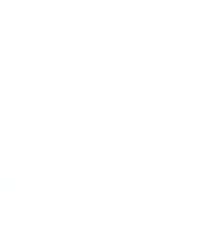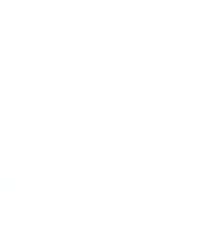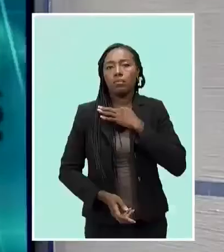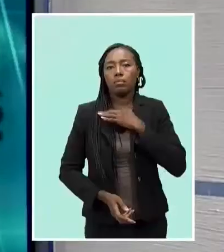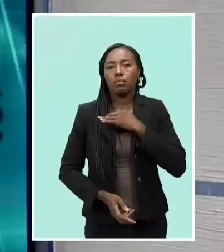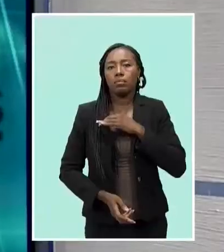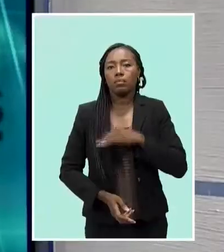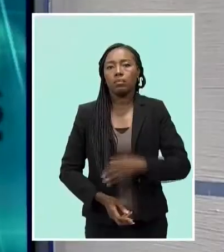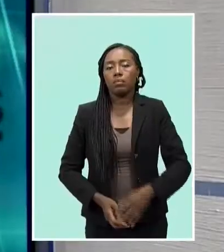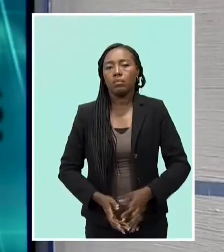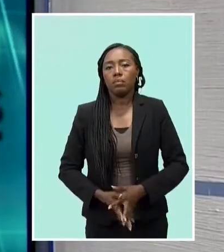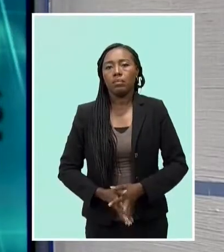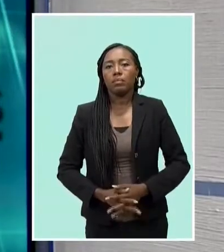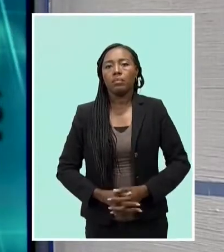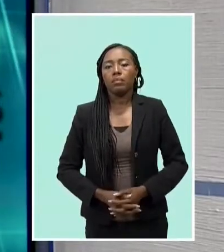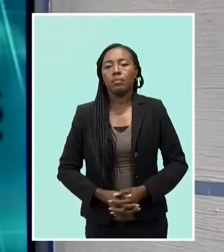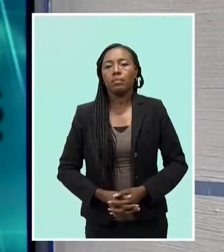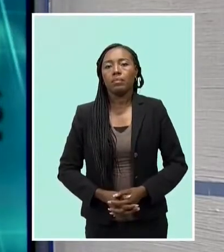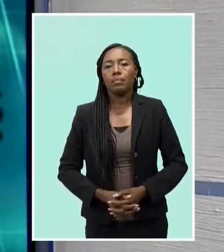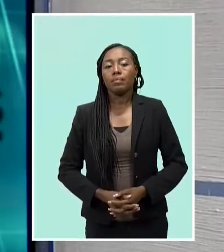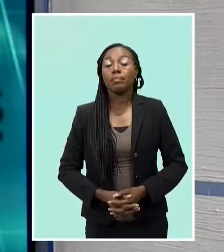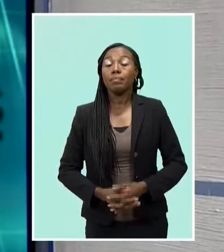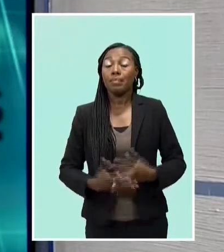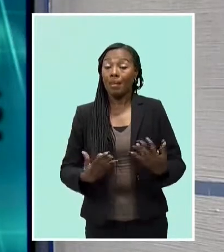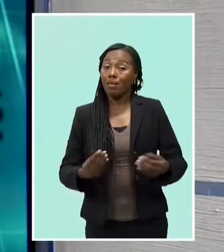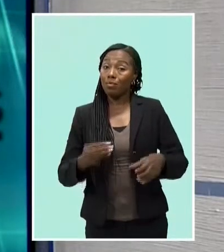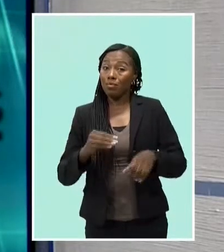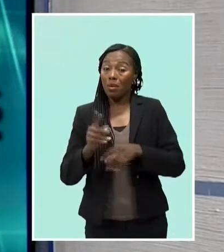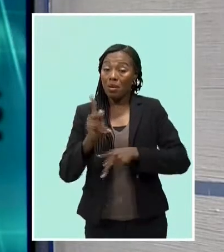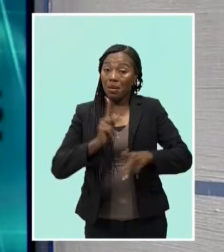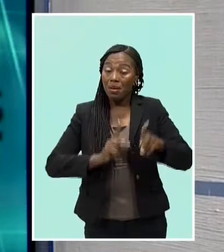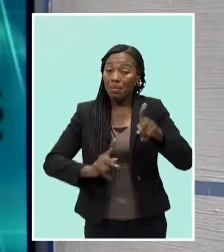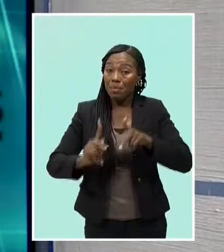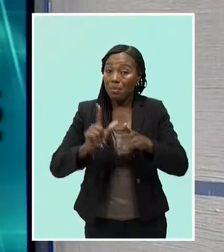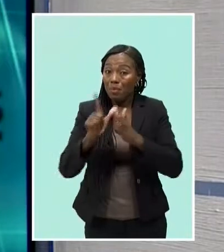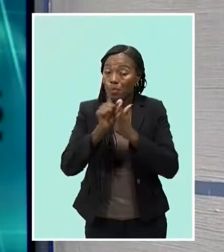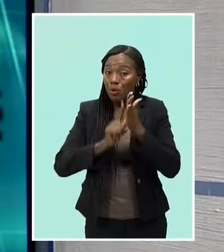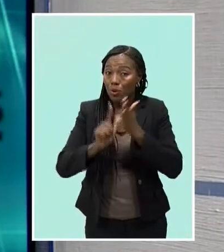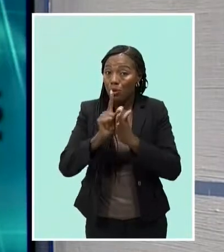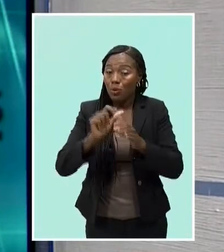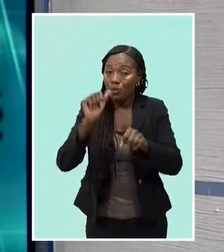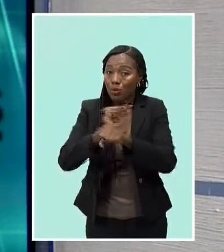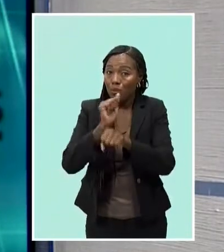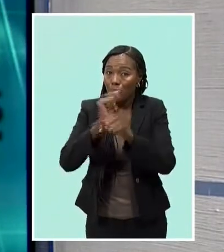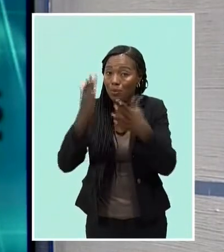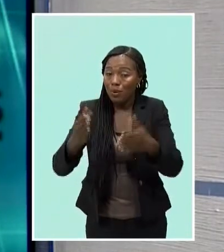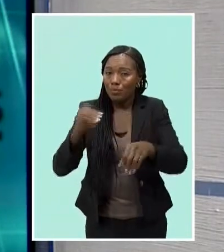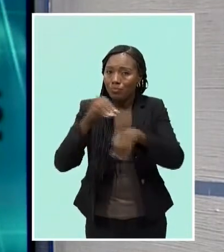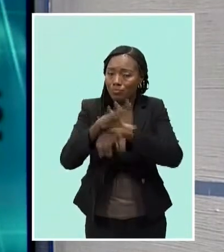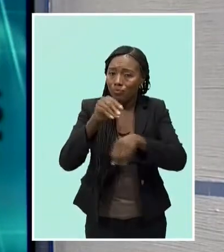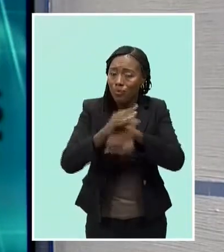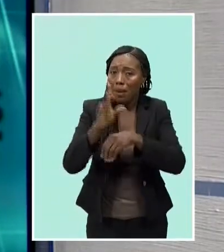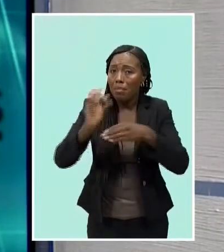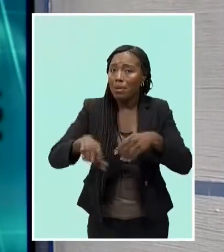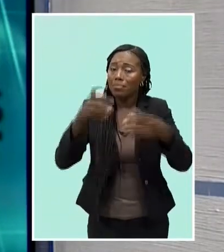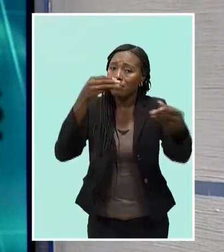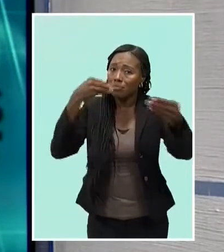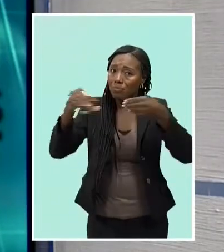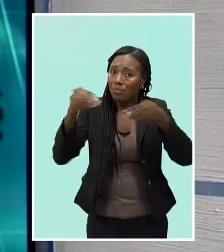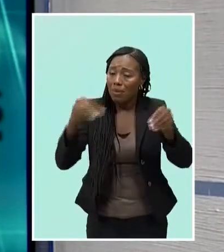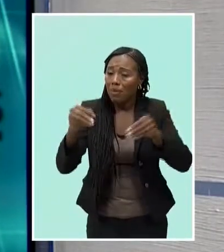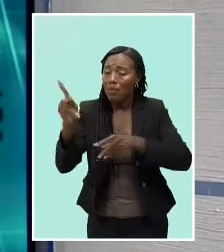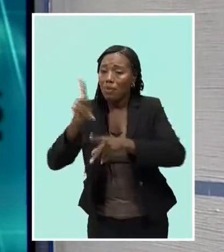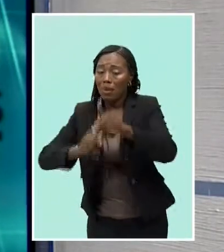Empowerment. And some advice now for local employers who are being encouraged to be more flexible in accommodating the needs